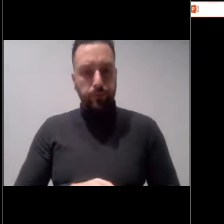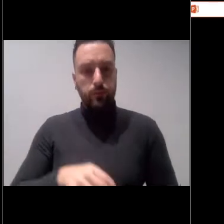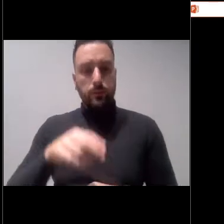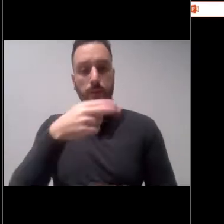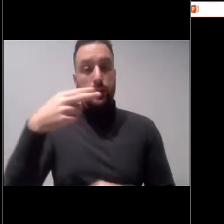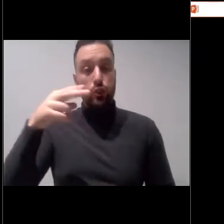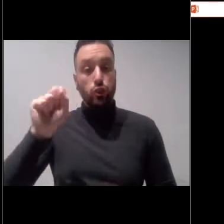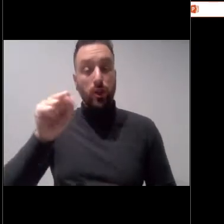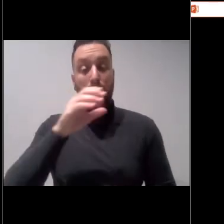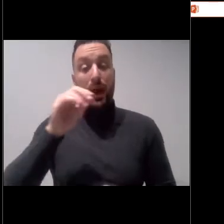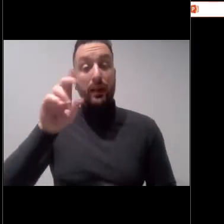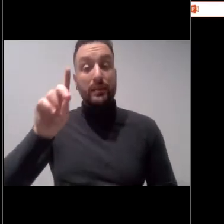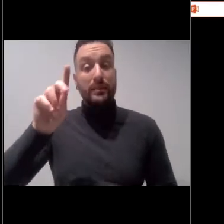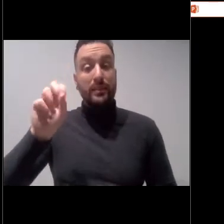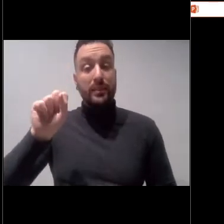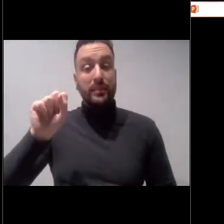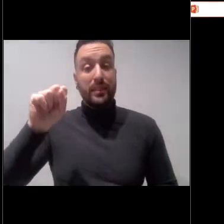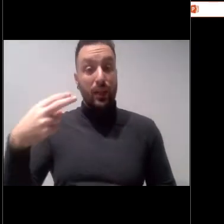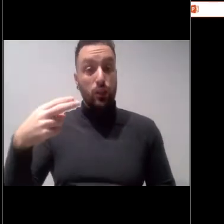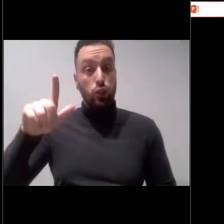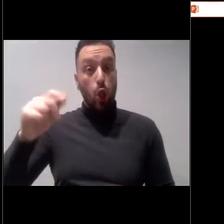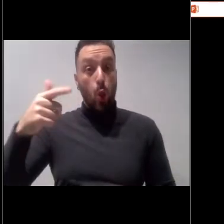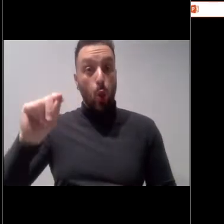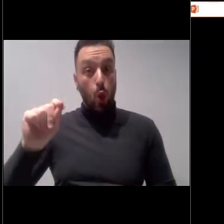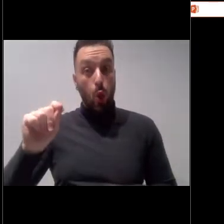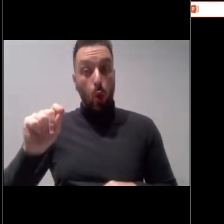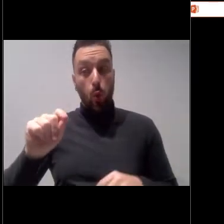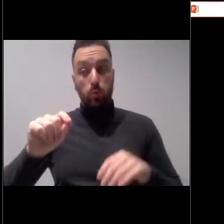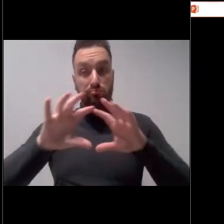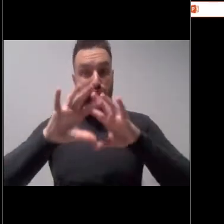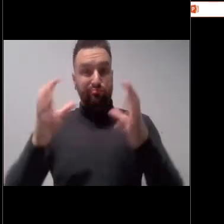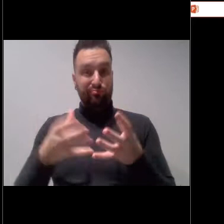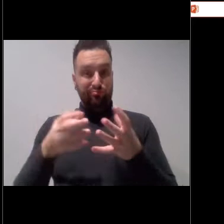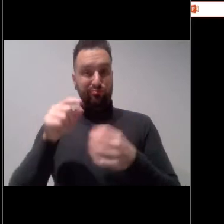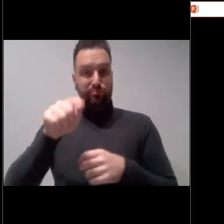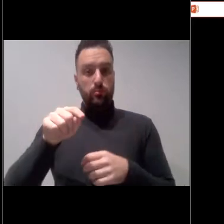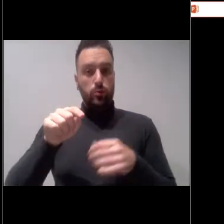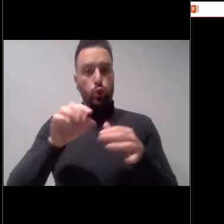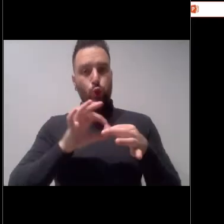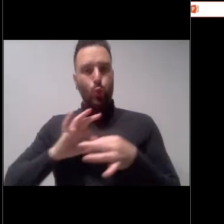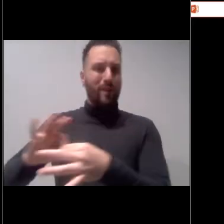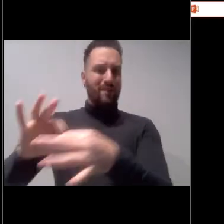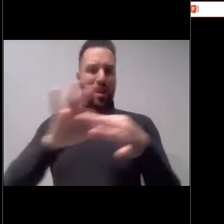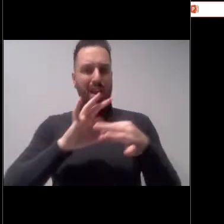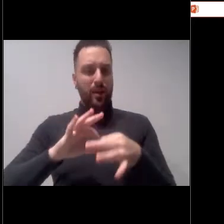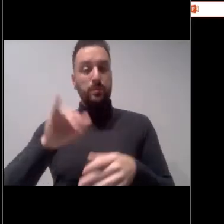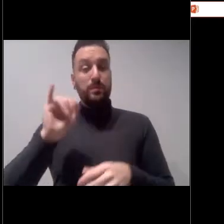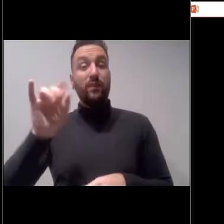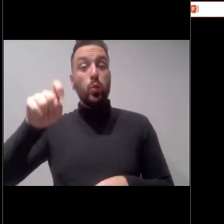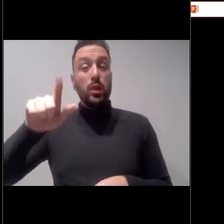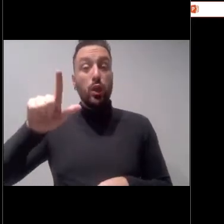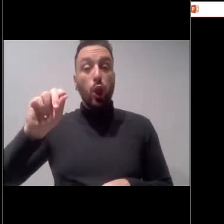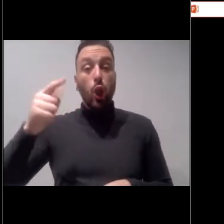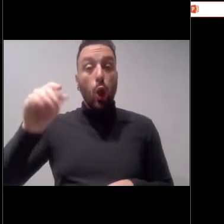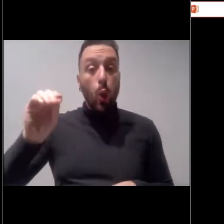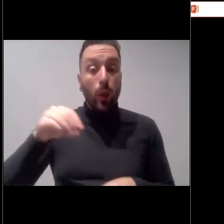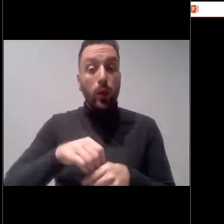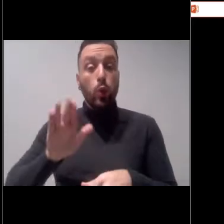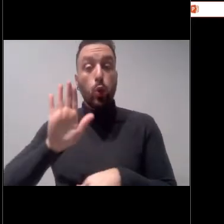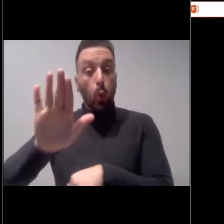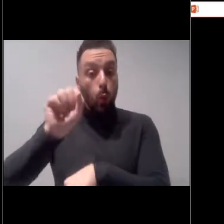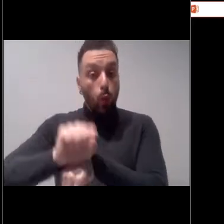and DSH logo together is a unifying logo. If you need a logo in your work, you